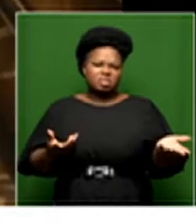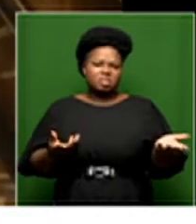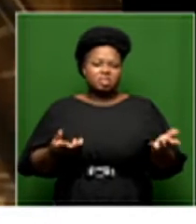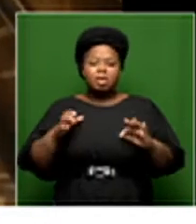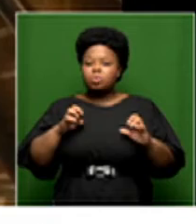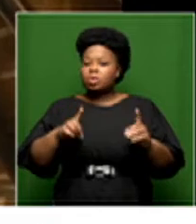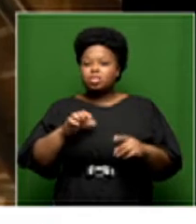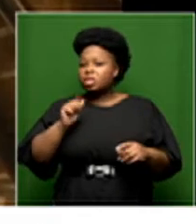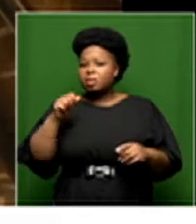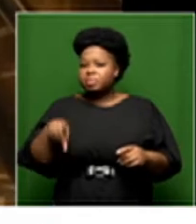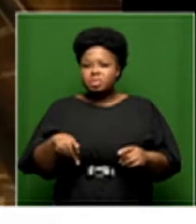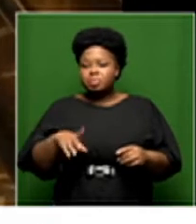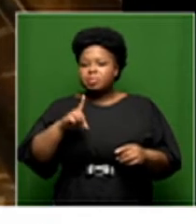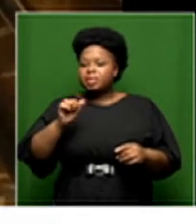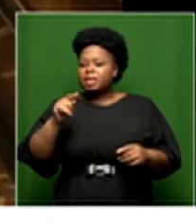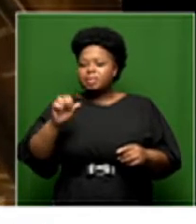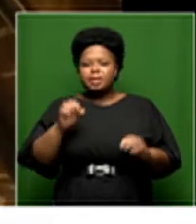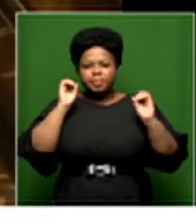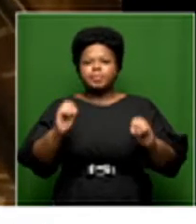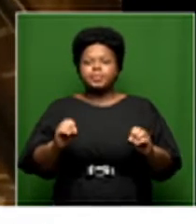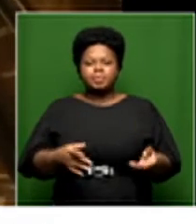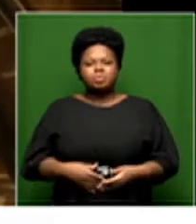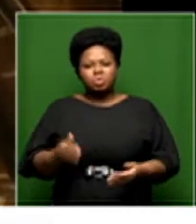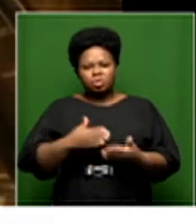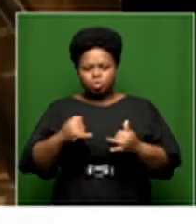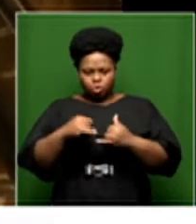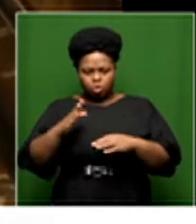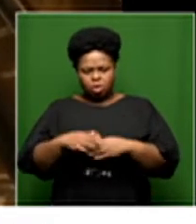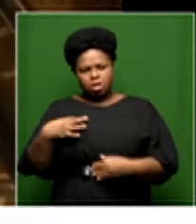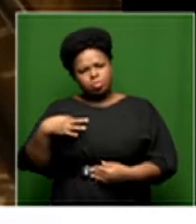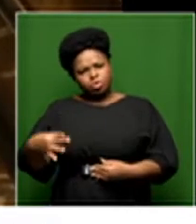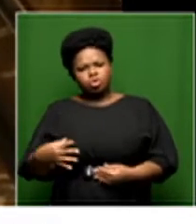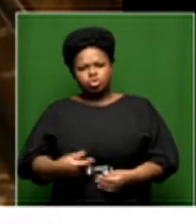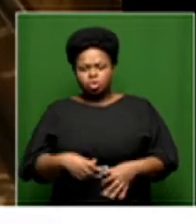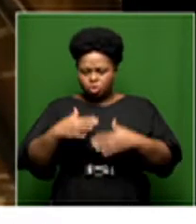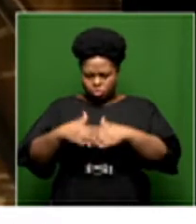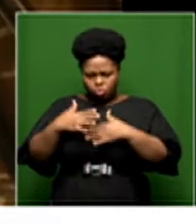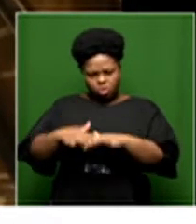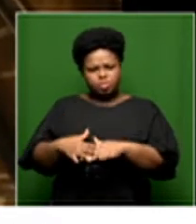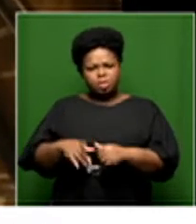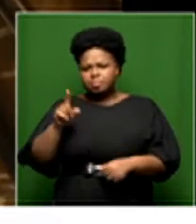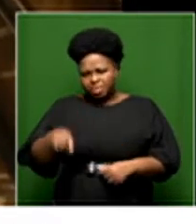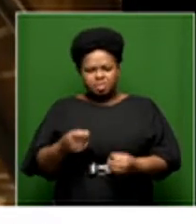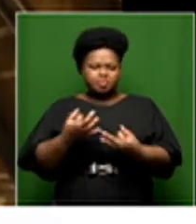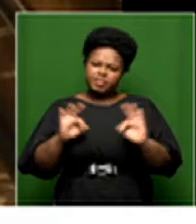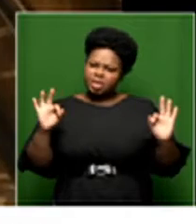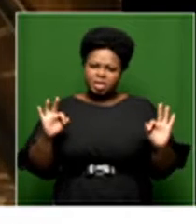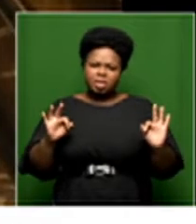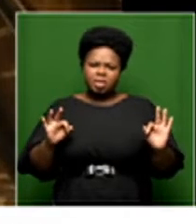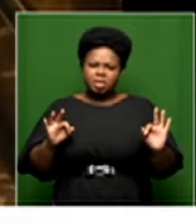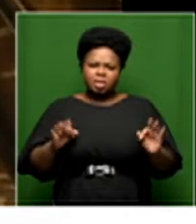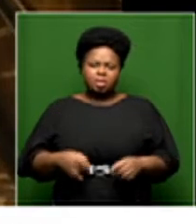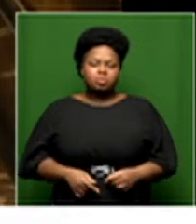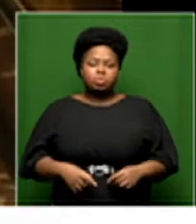make education apps dataless. And a certain category of online applications and web services should be made dataless in the